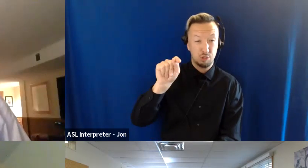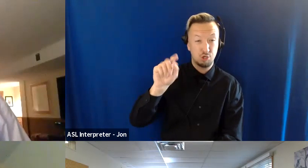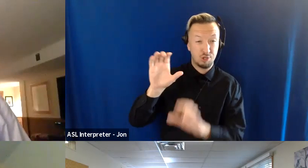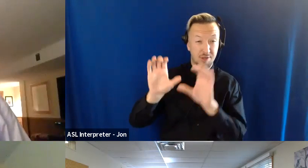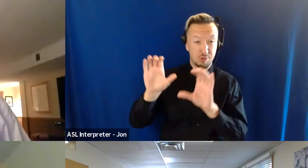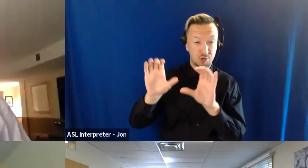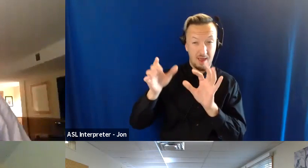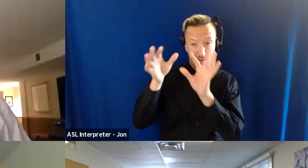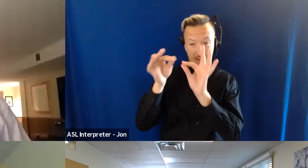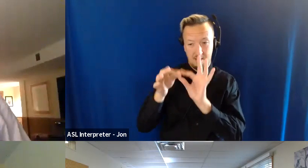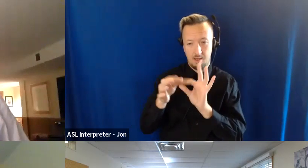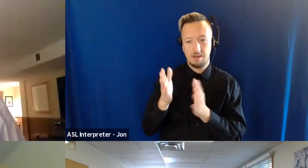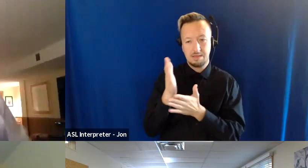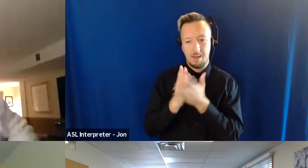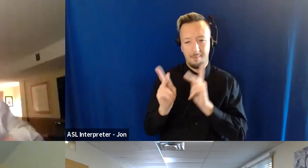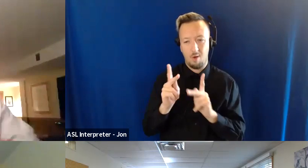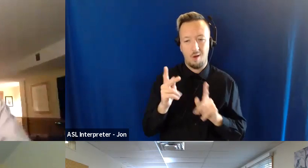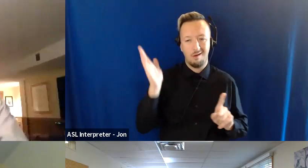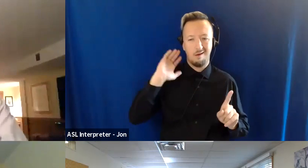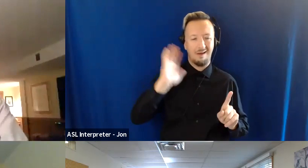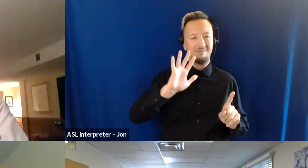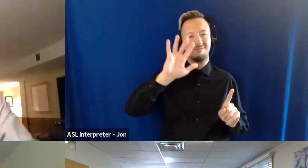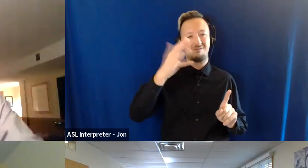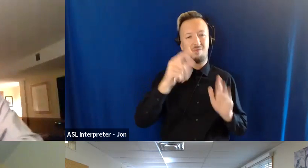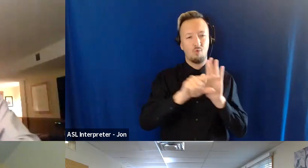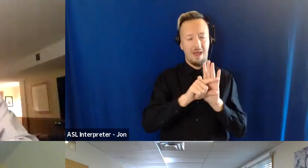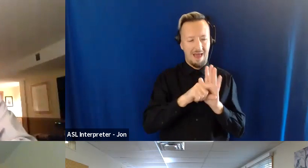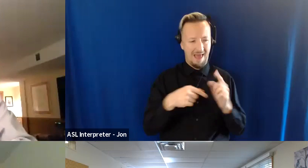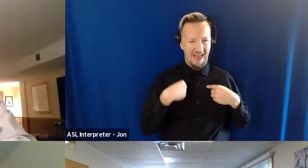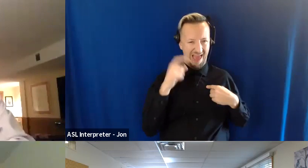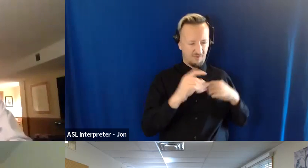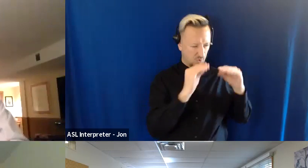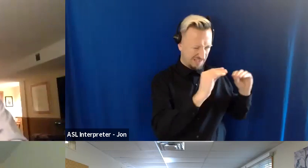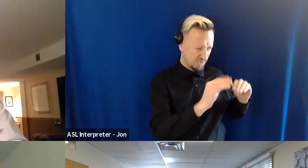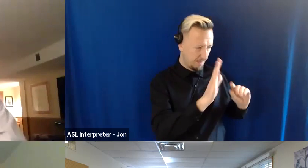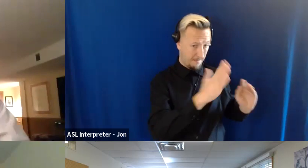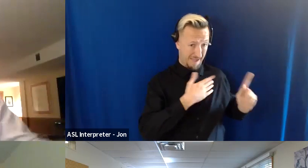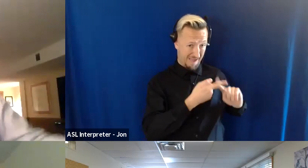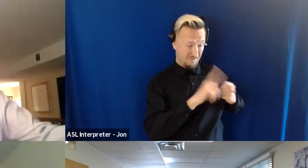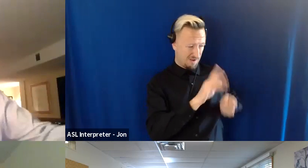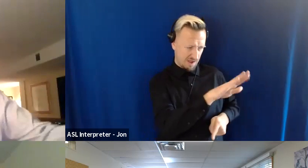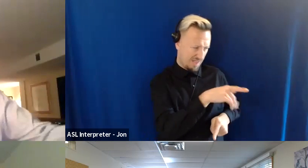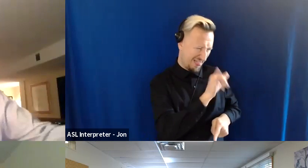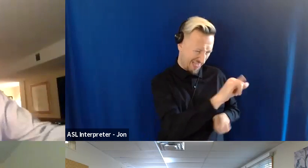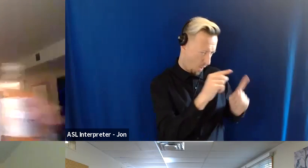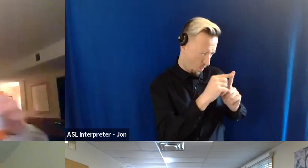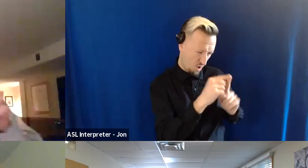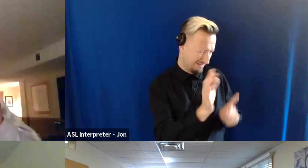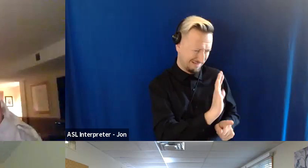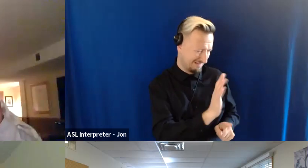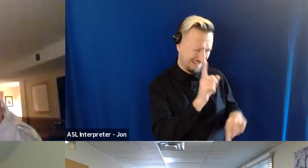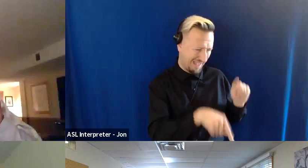talked about having to teach their friends in 5th grade not to say things person first makes a